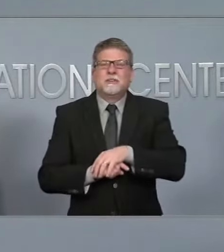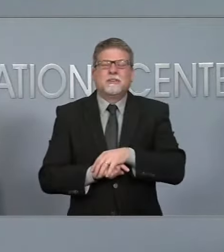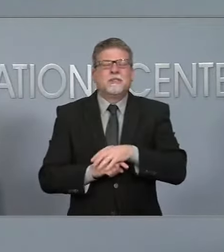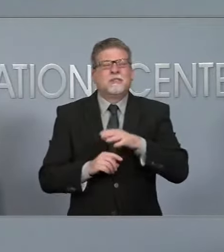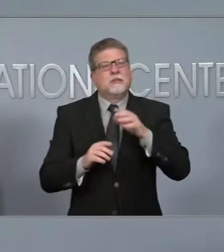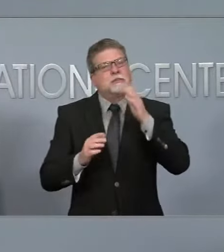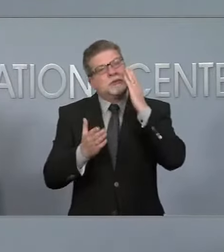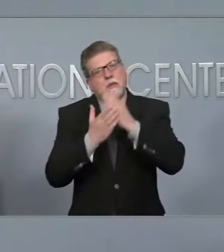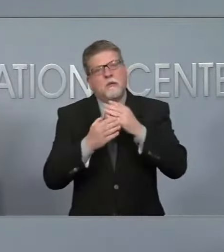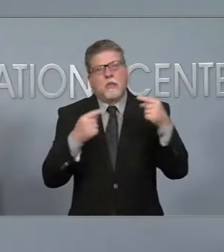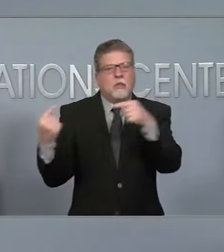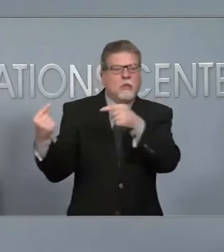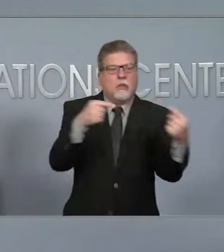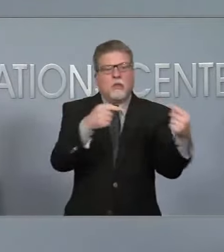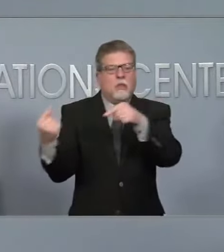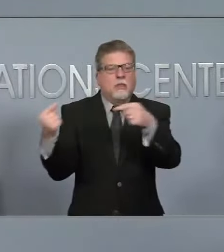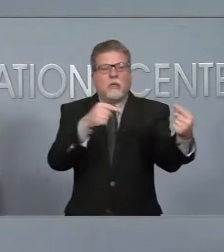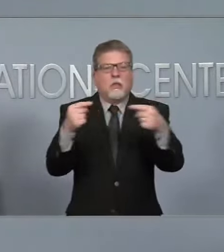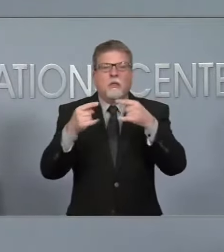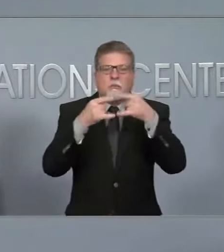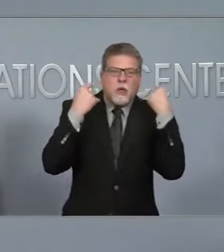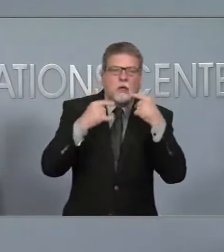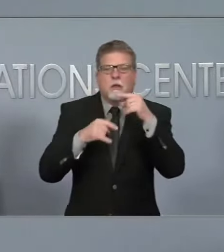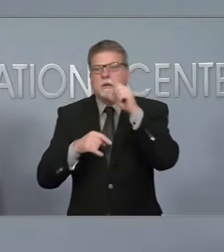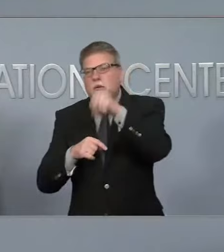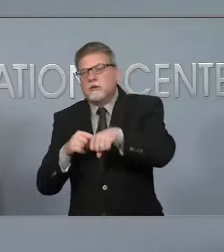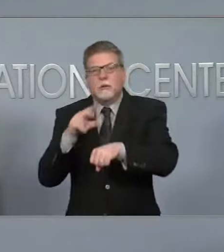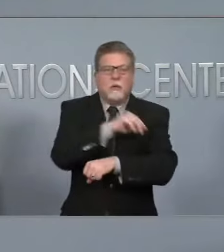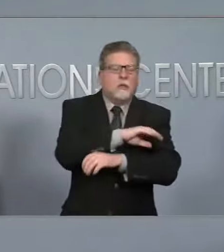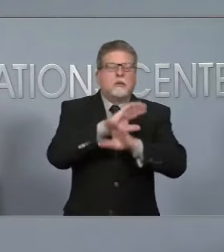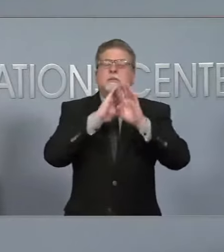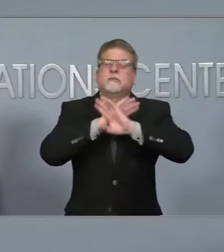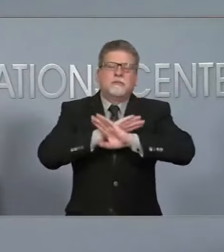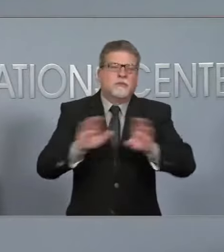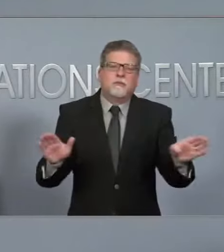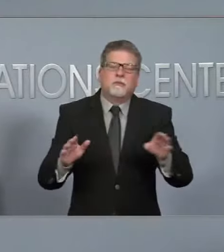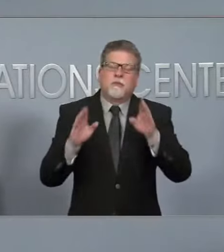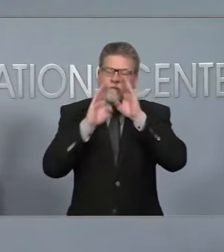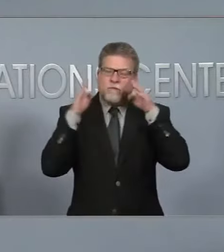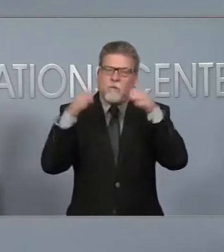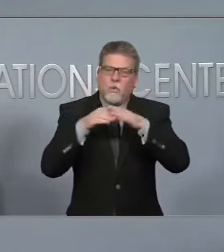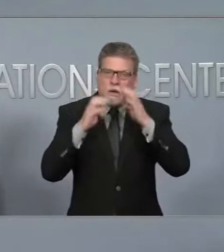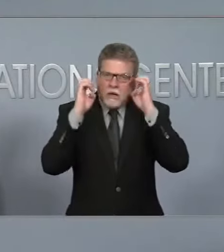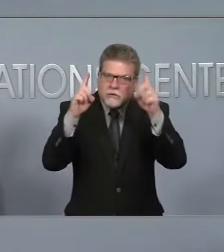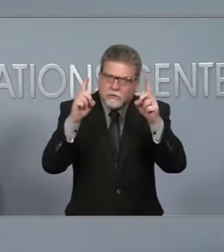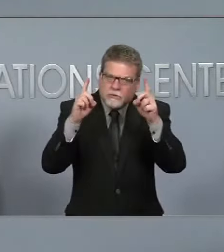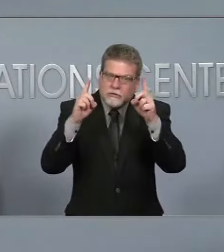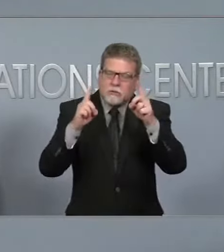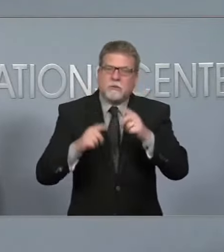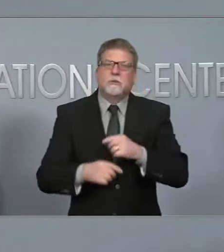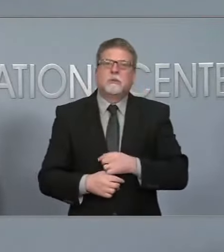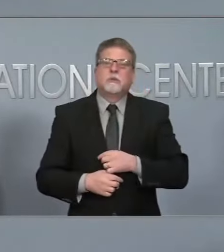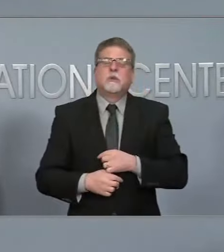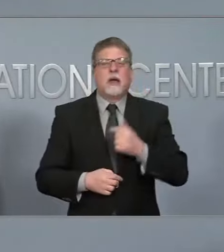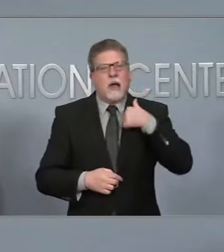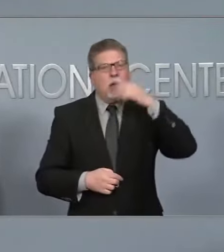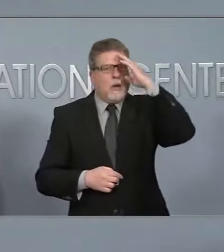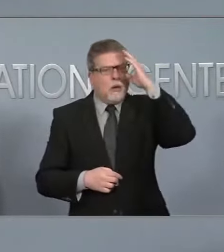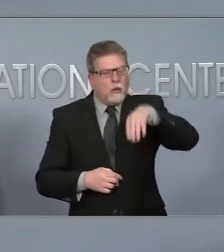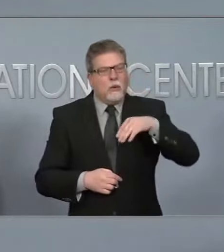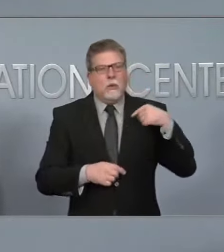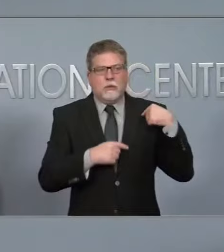the resilience that has always defined us. And as we continue to shake the cobwebs of this virus and work to get more